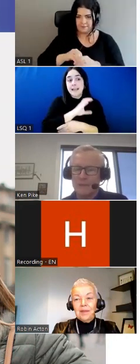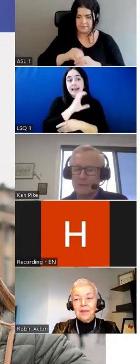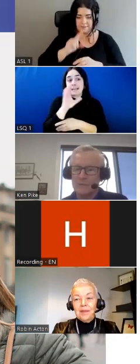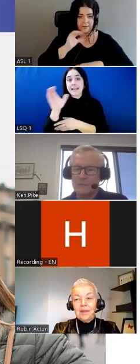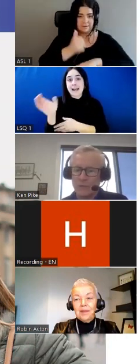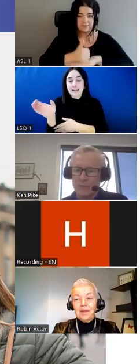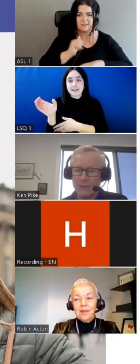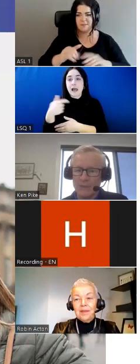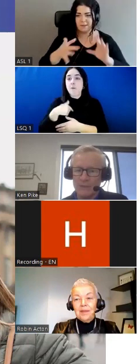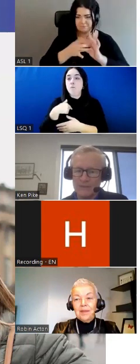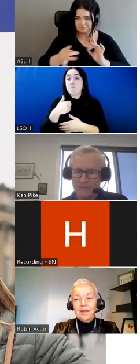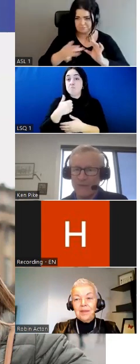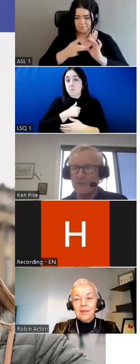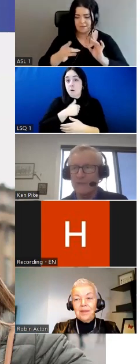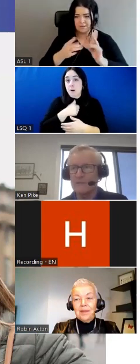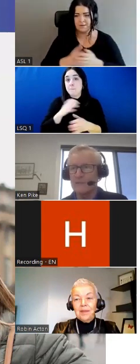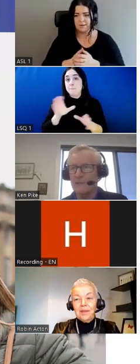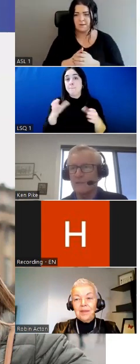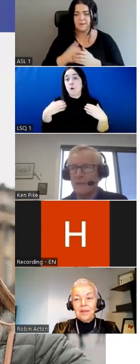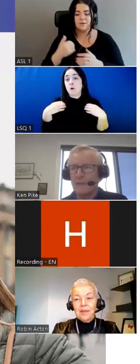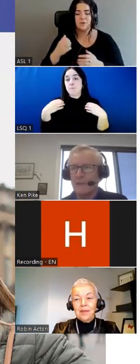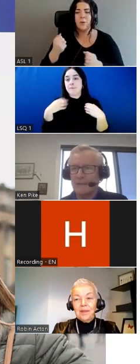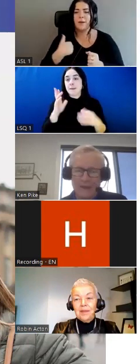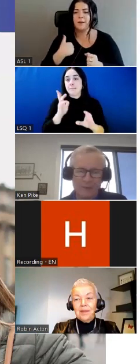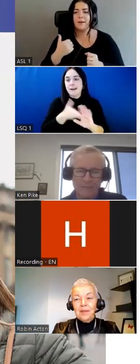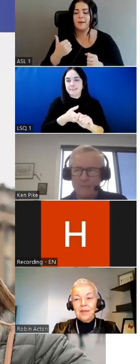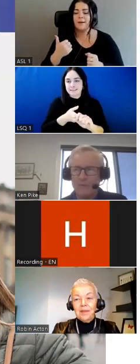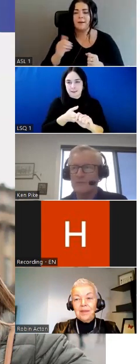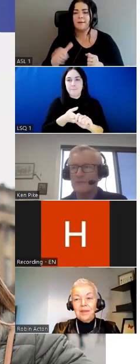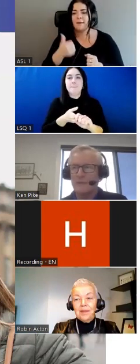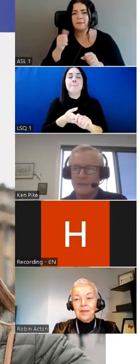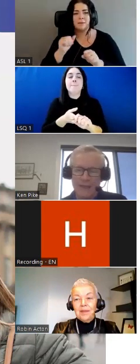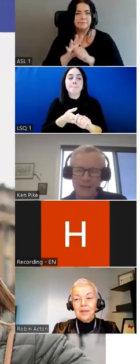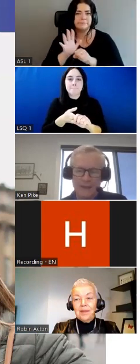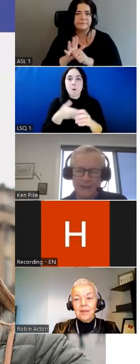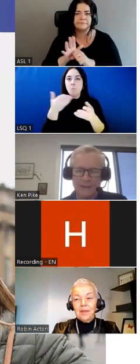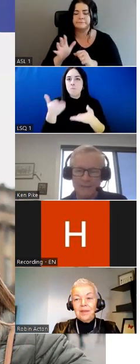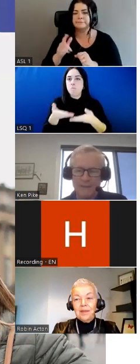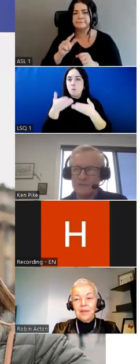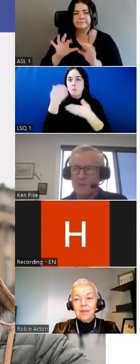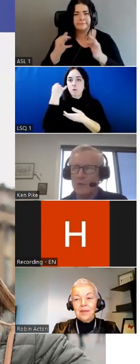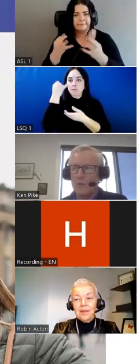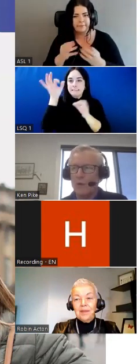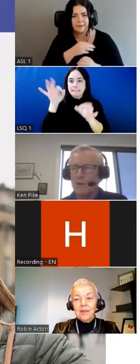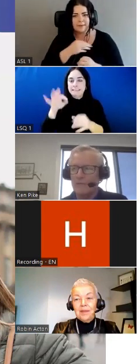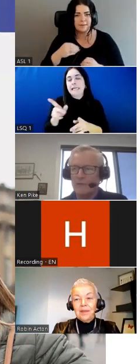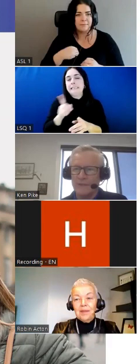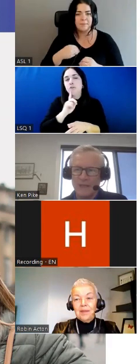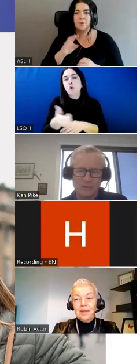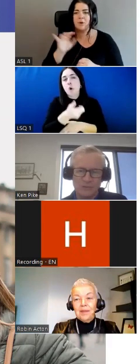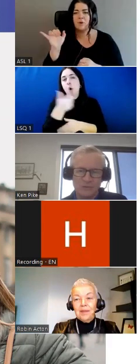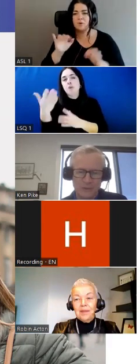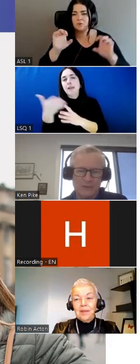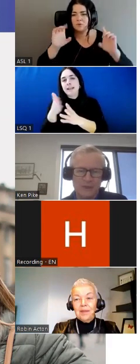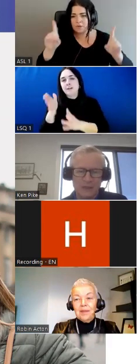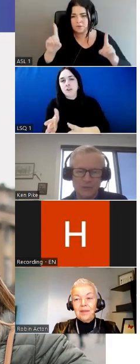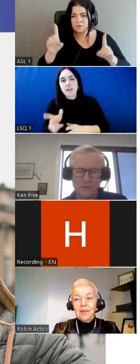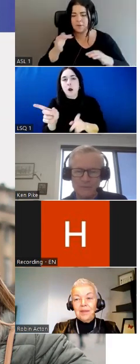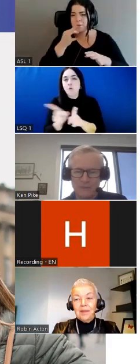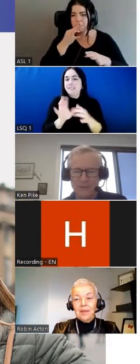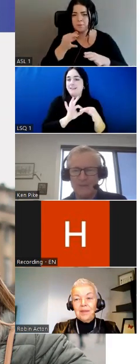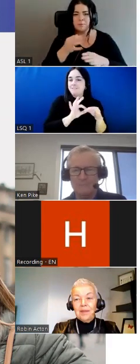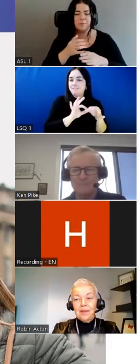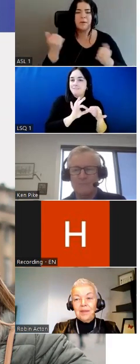statement. I was joined by self-advocates, family members, and academics who all have a connection to